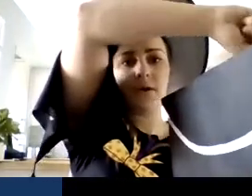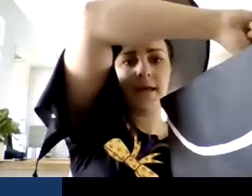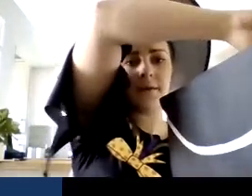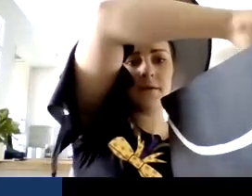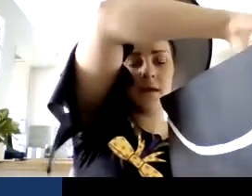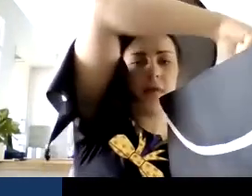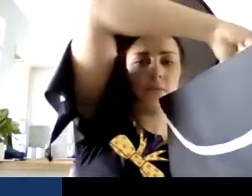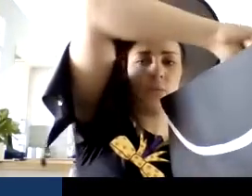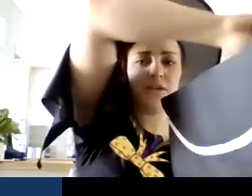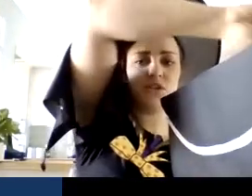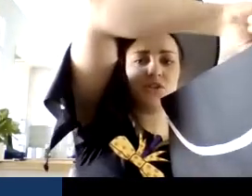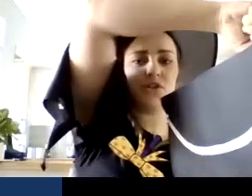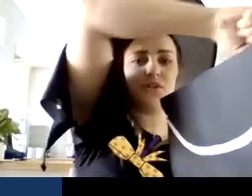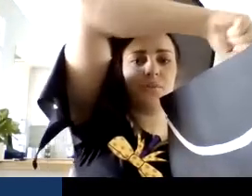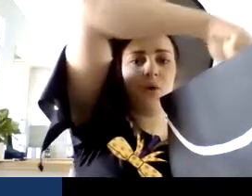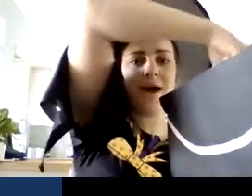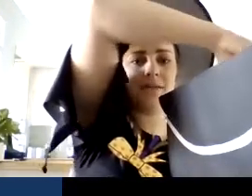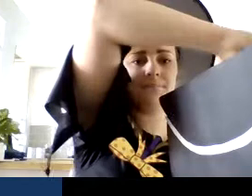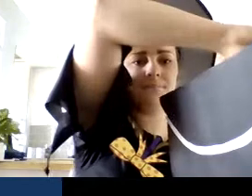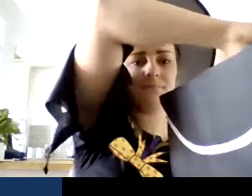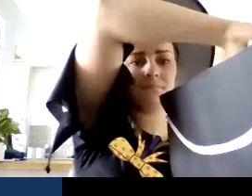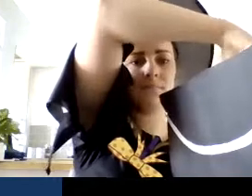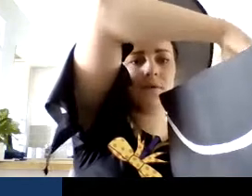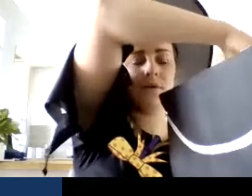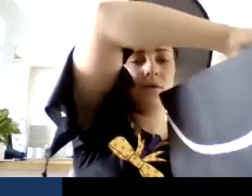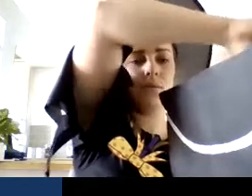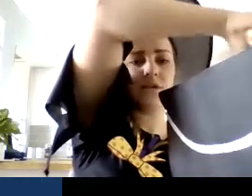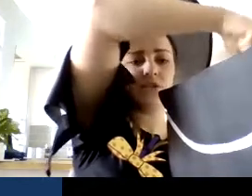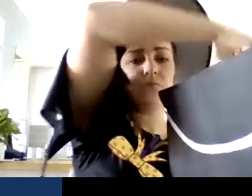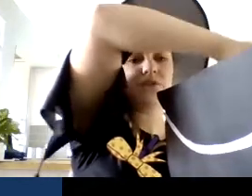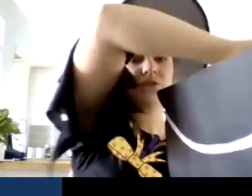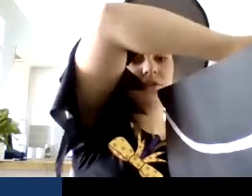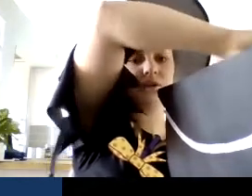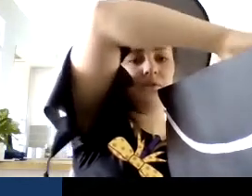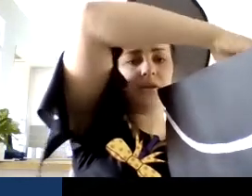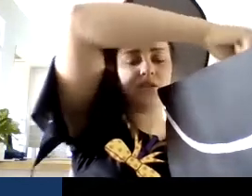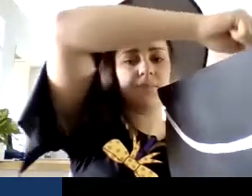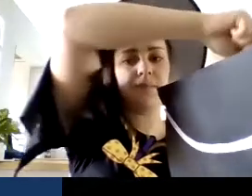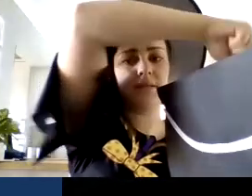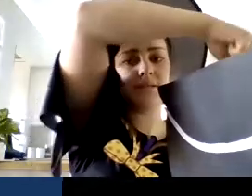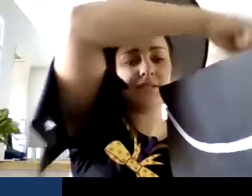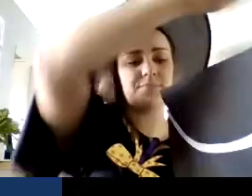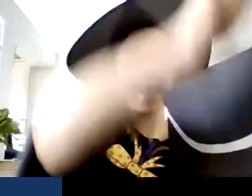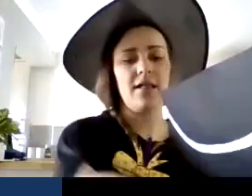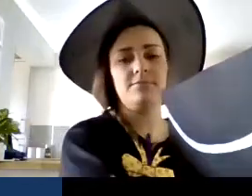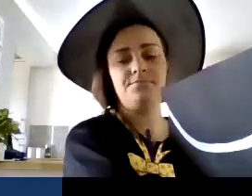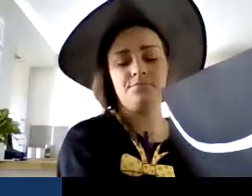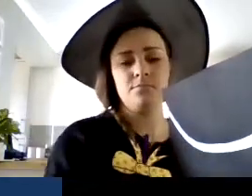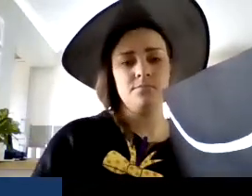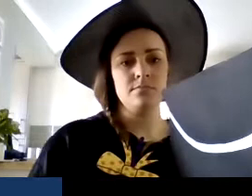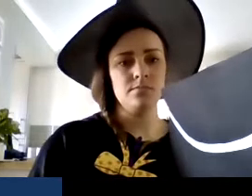Threw them all in, and the witch stirred them well. While she was stirring, she muttered a